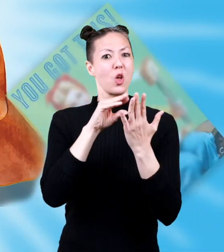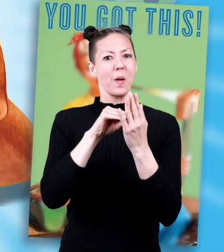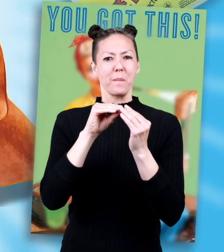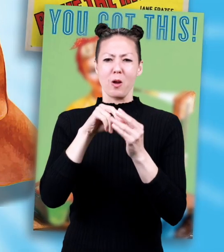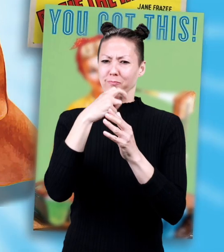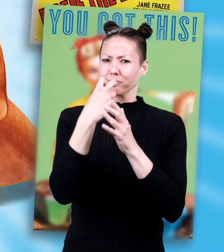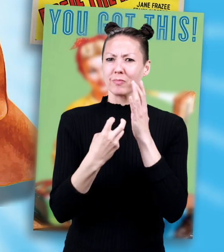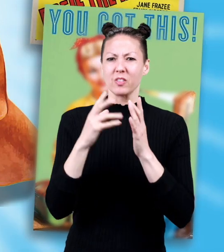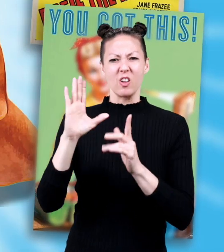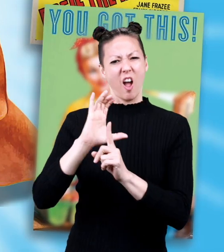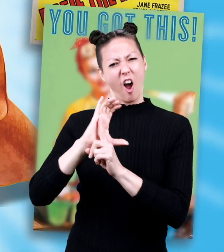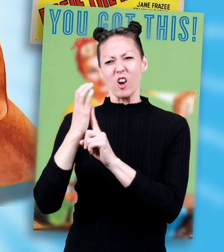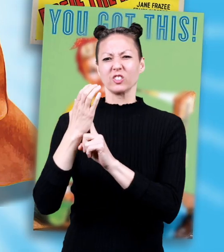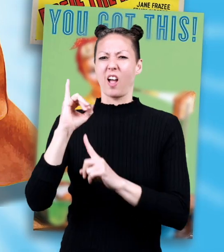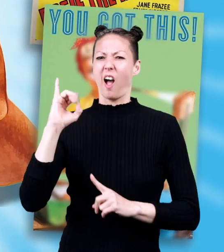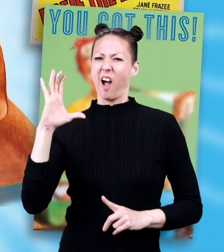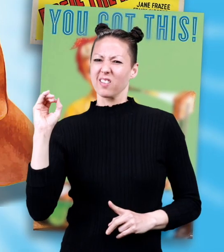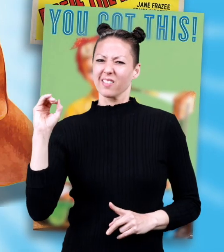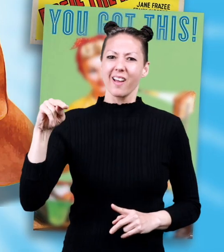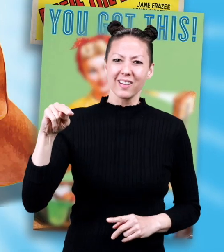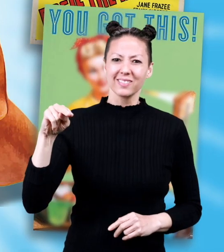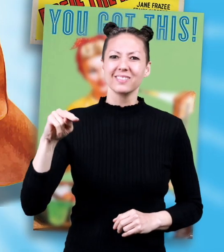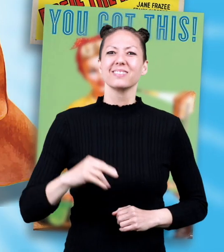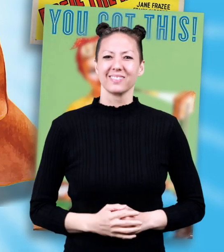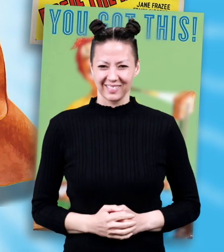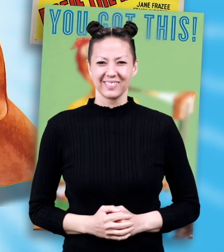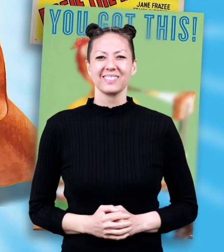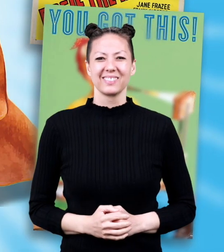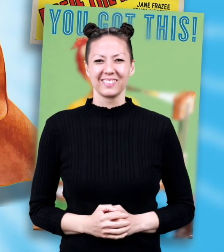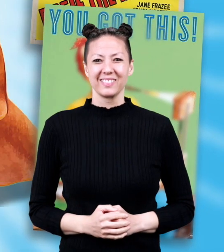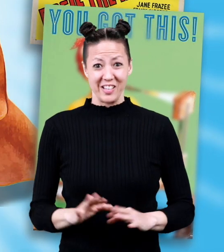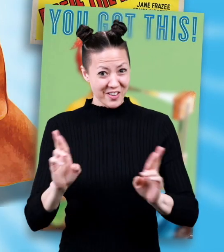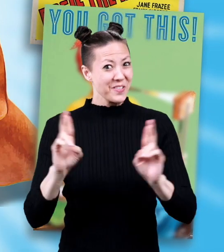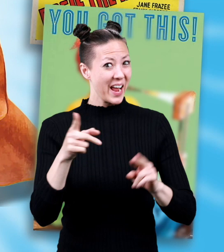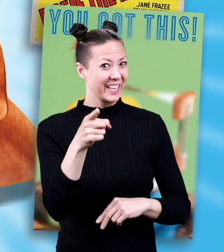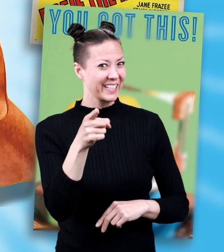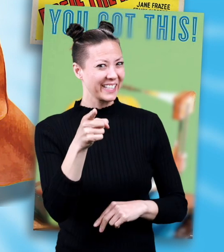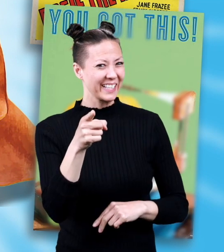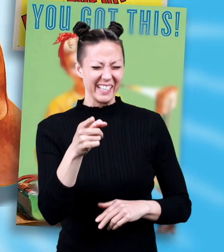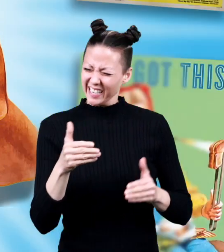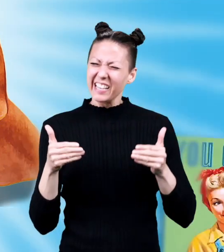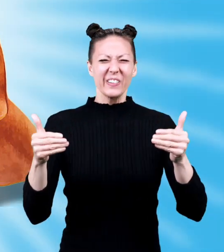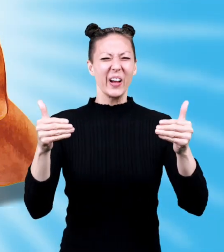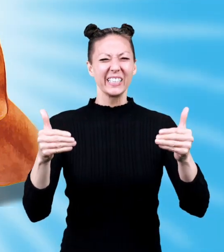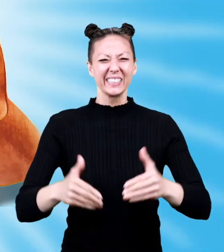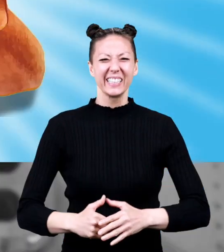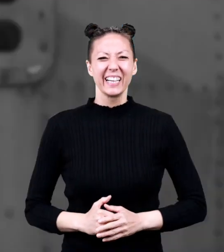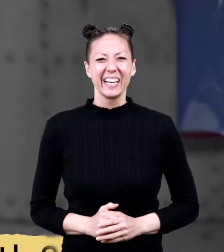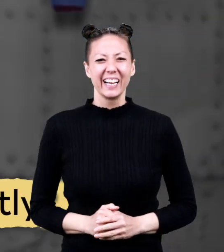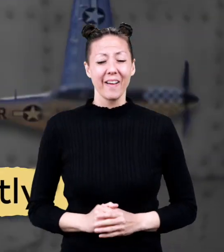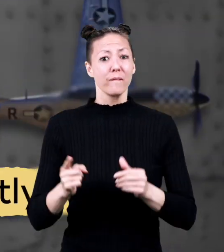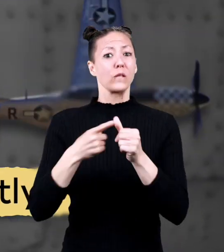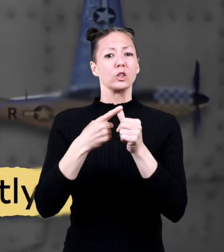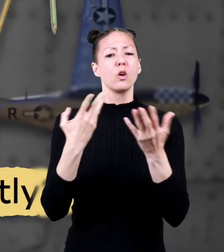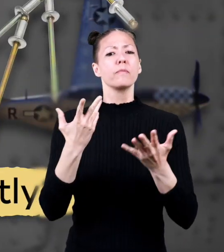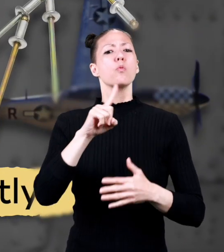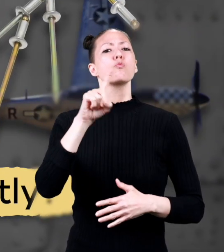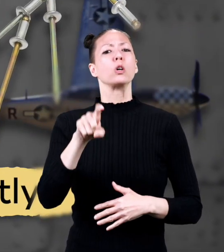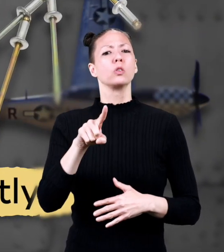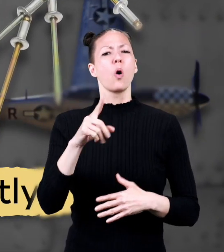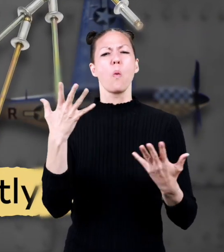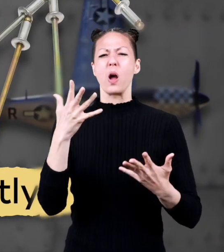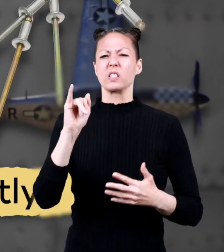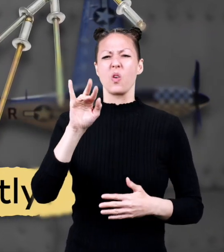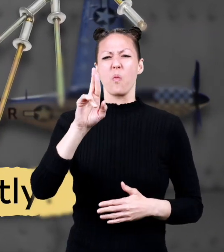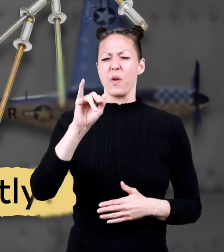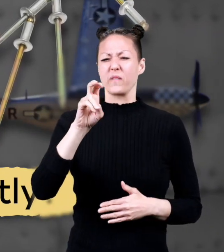we are going to learn more about this cultural icon. Ready? Let's do it. First off, a